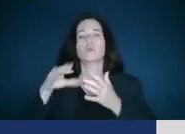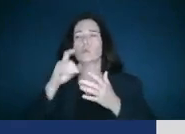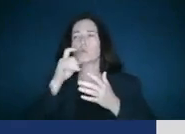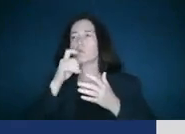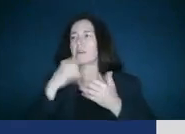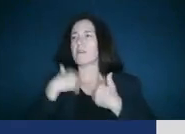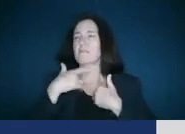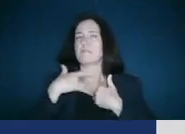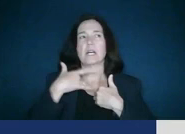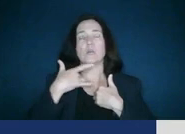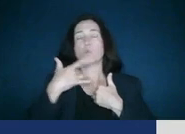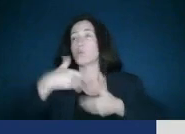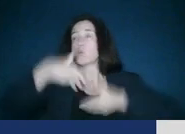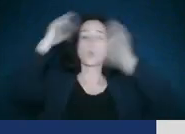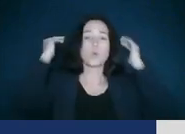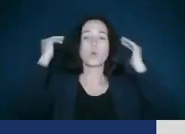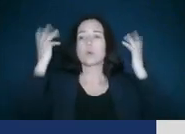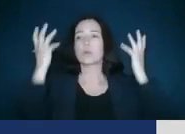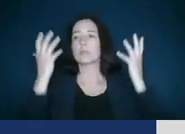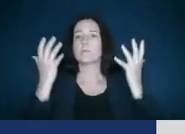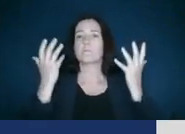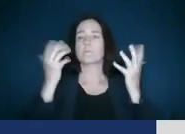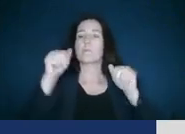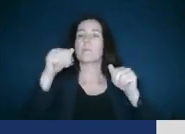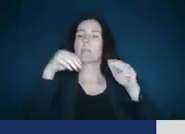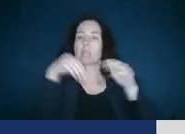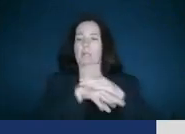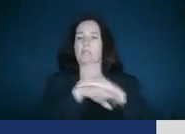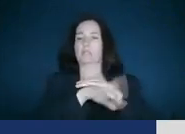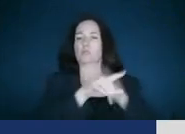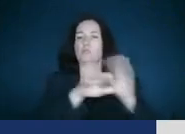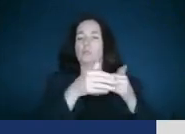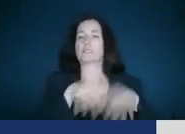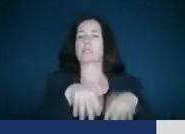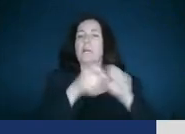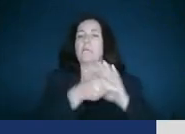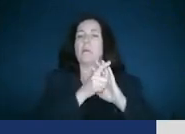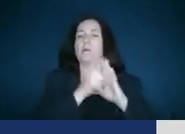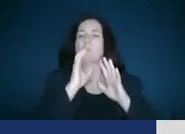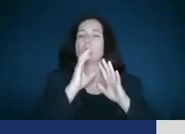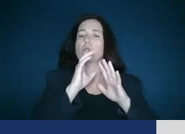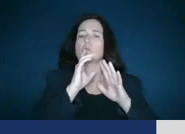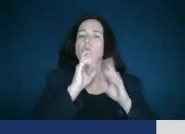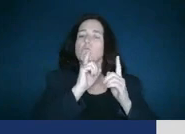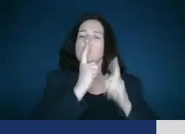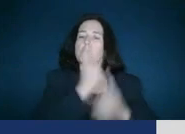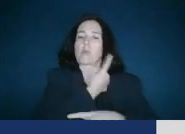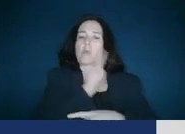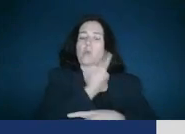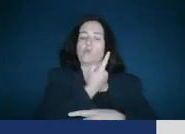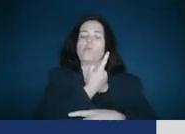moment of being overwhelmed, and they are able to access this room and take a moment for themselves and